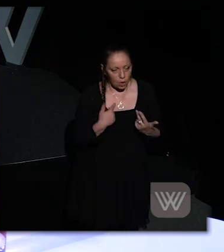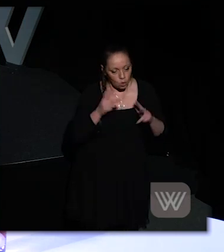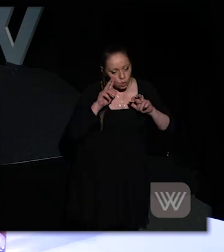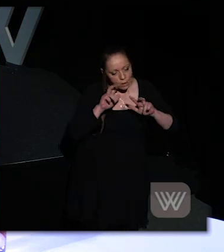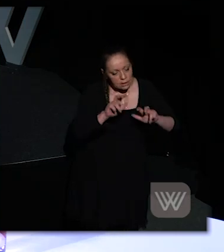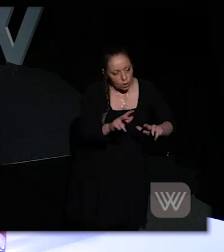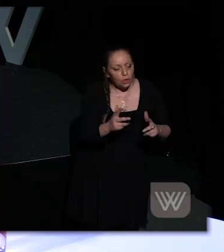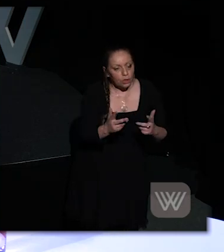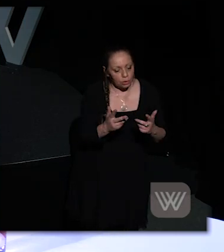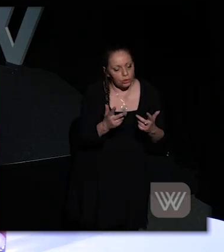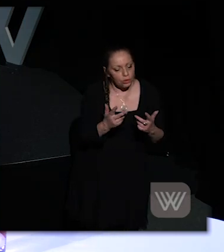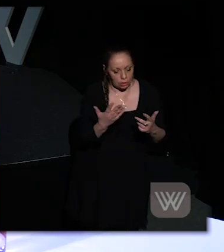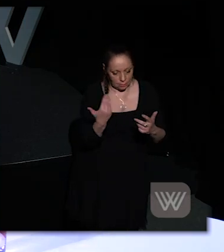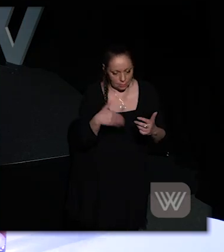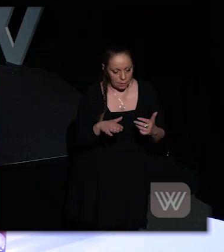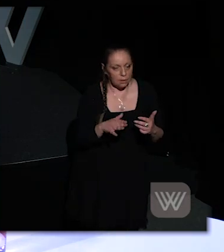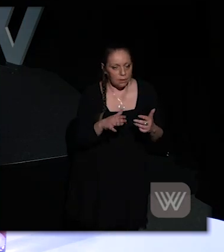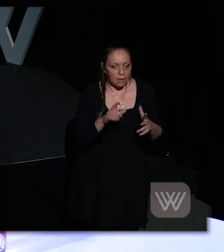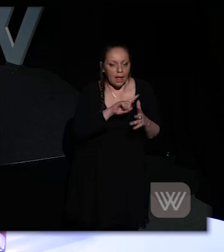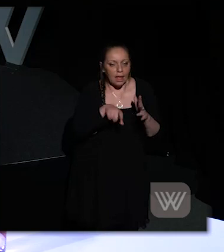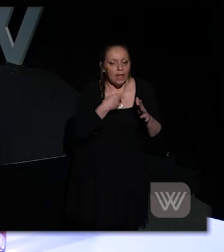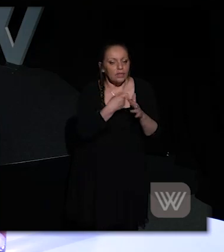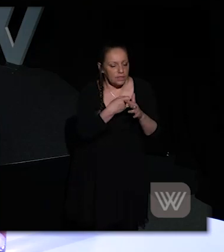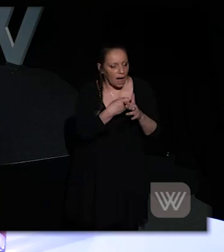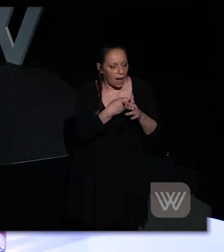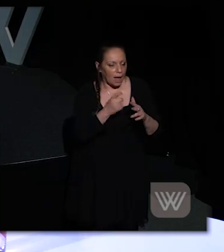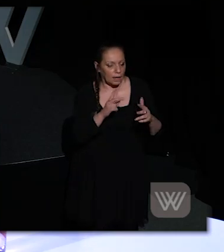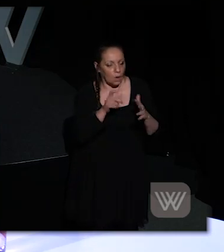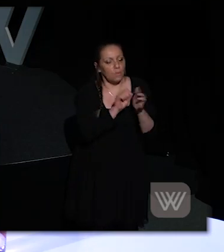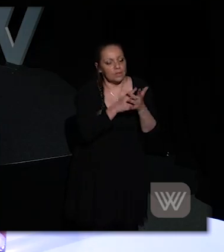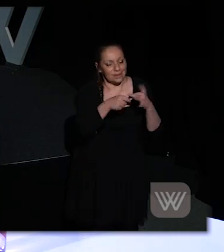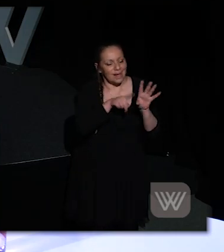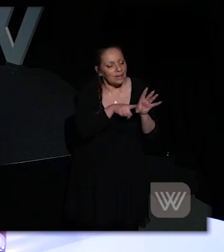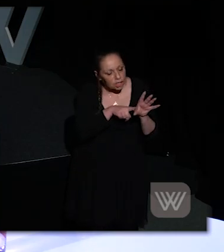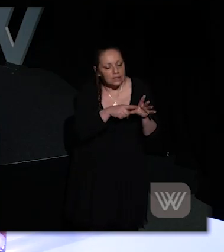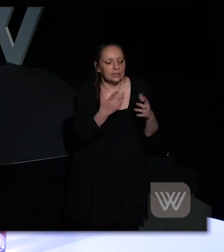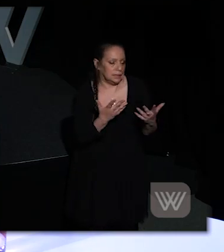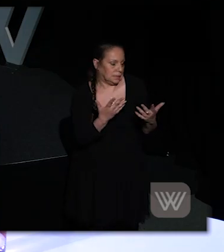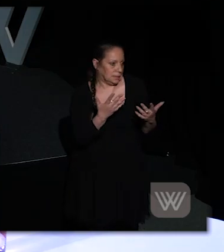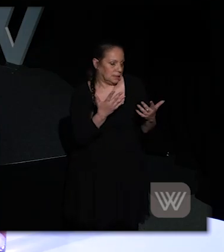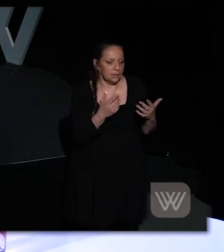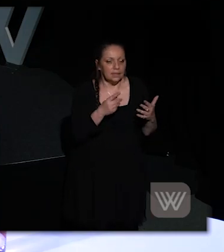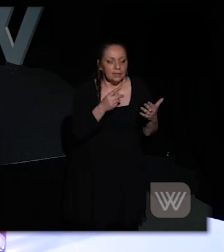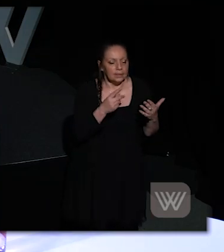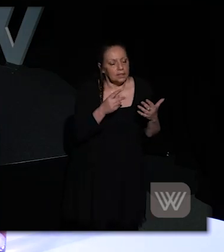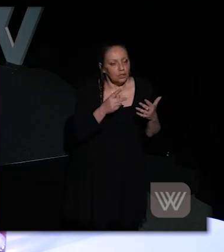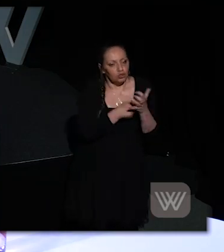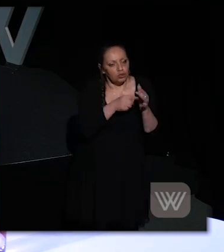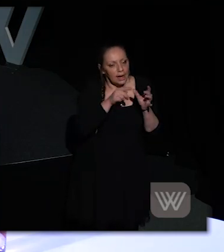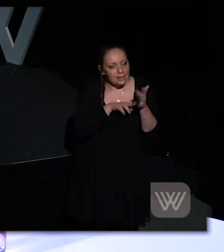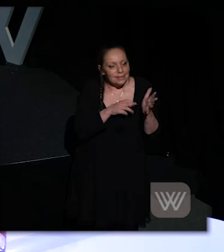that correlates trolling with what they call the dark tetrad of personality traits. So it's psychopathy, Machiavellianism, narcissism, and